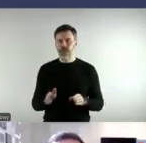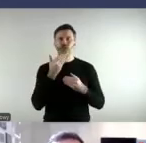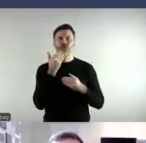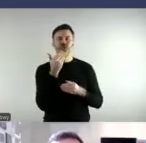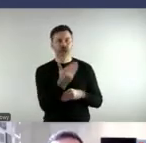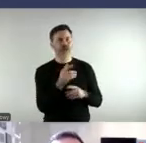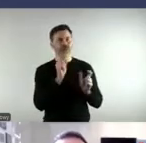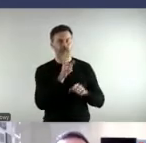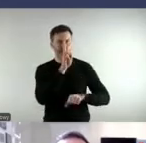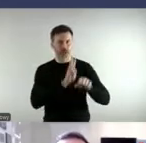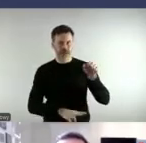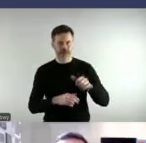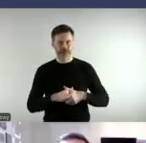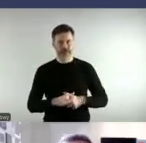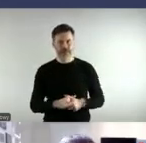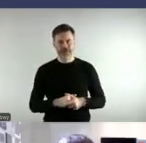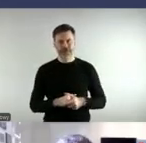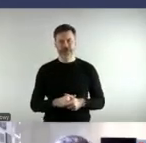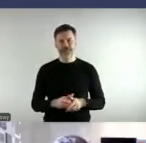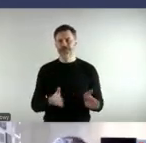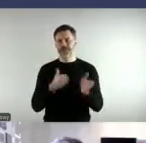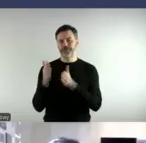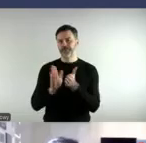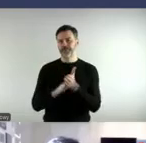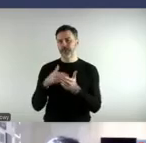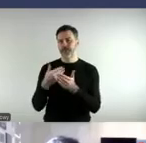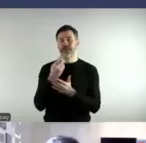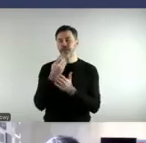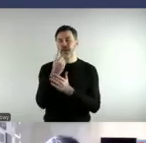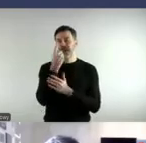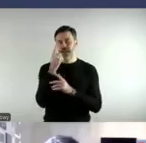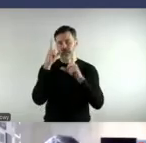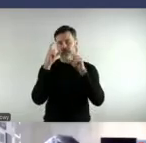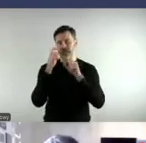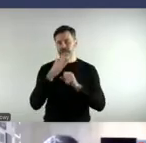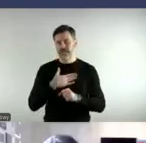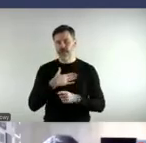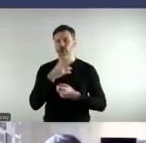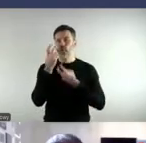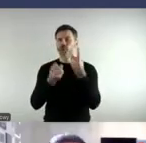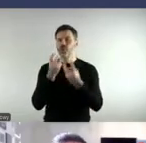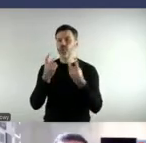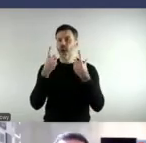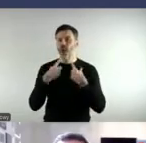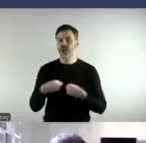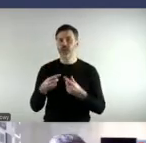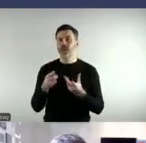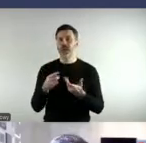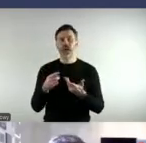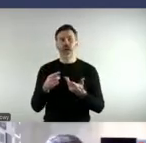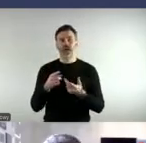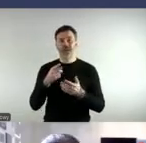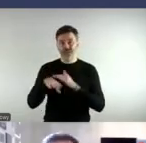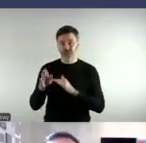So it's all thanks to our police. This is another example, the sole photo of a search of people who